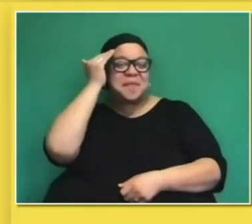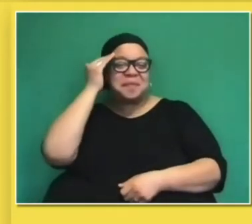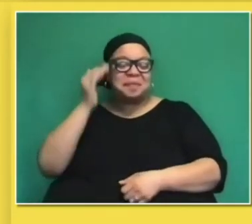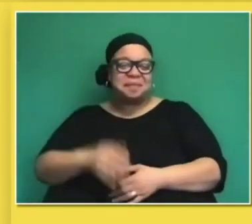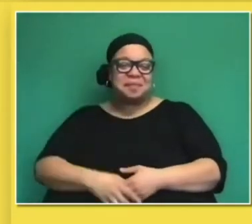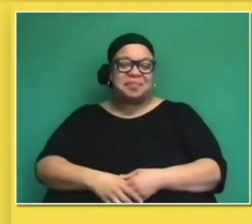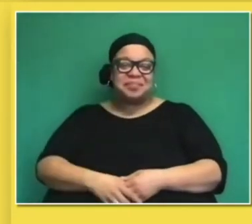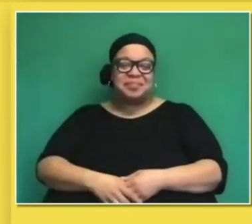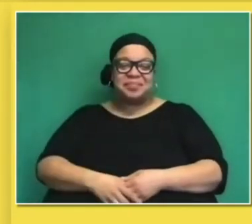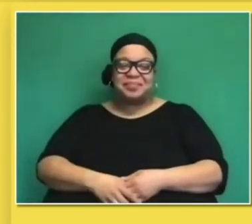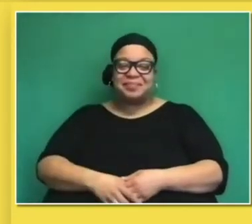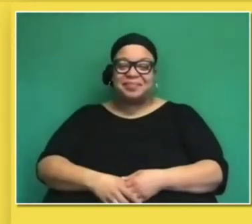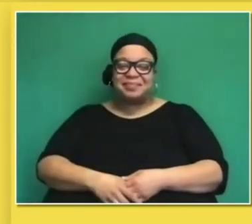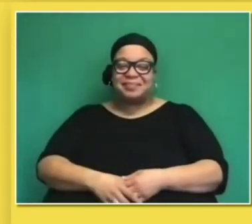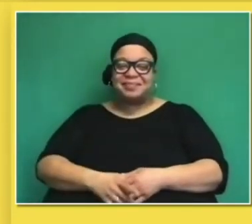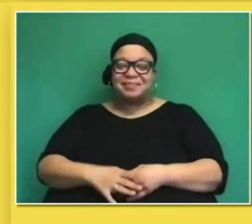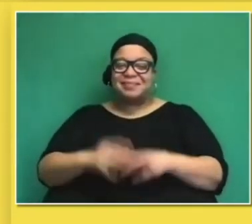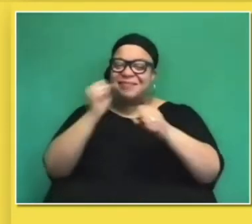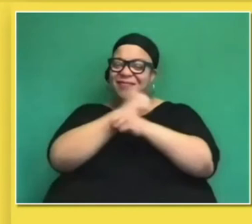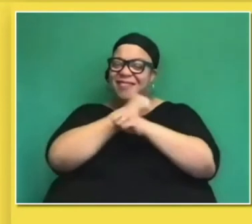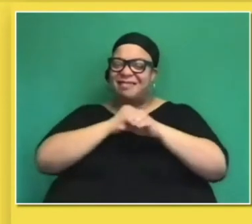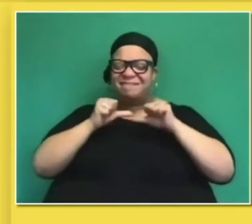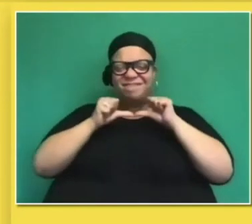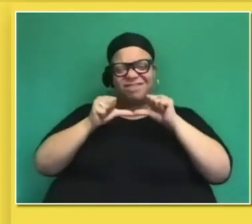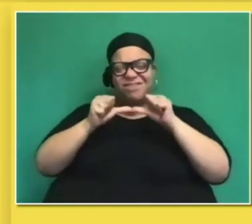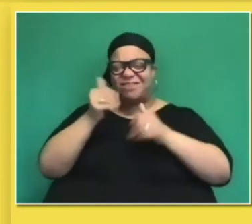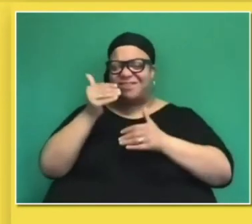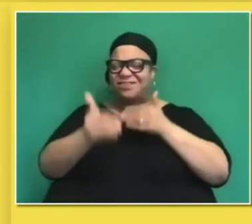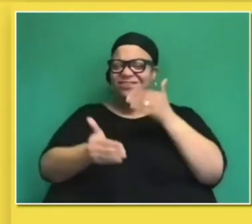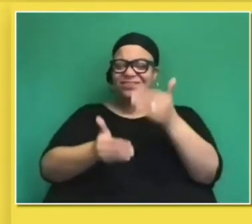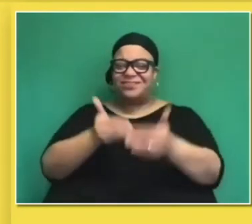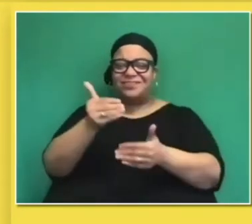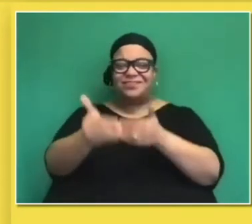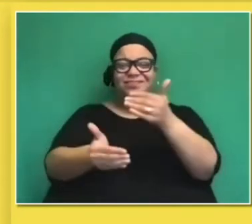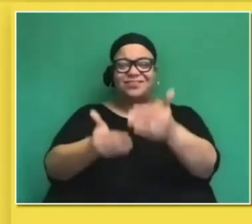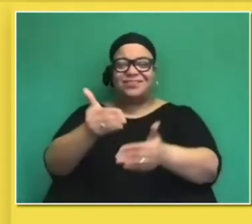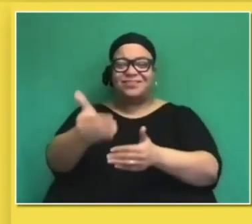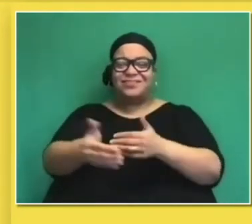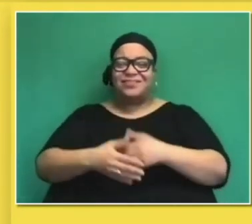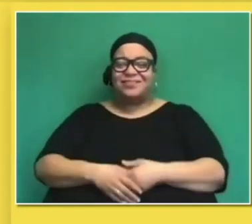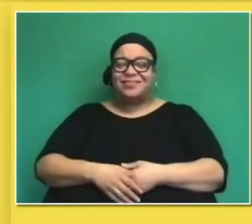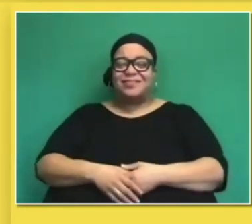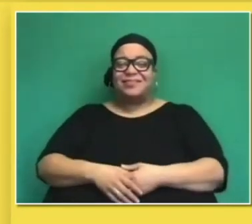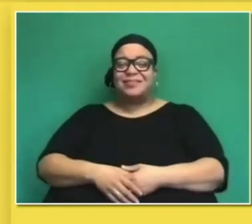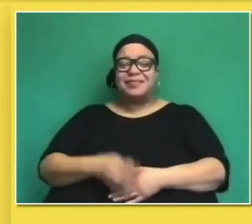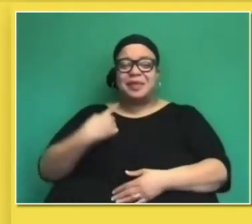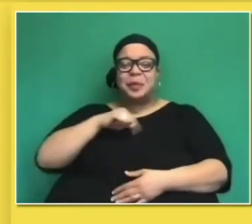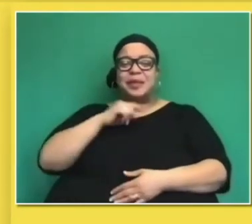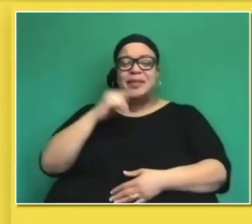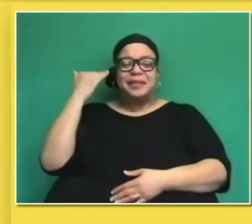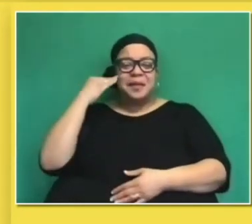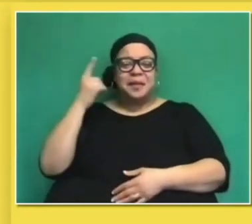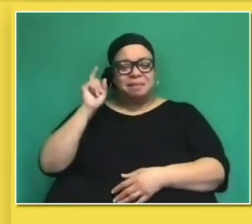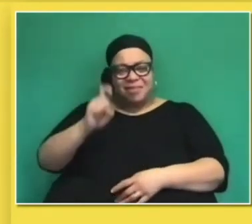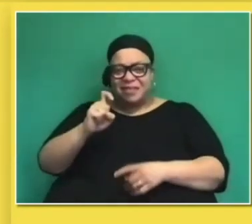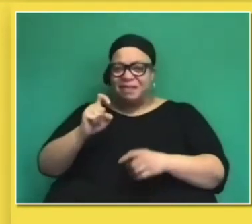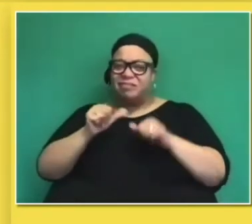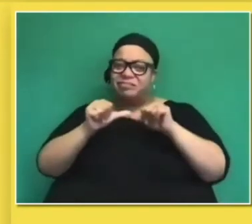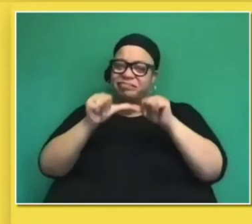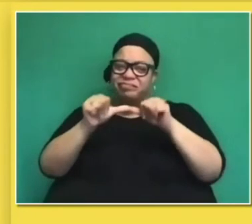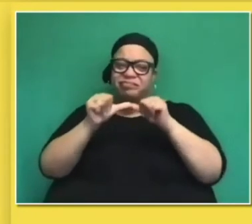know that we have to fight for the heart and soul of our